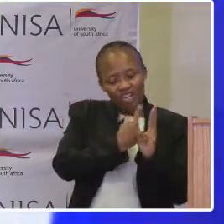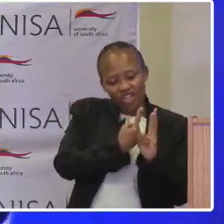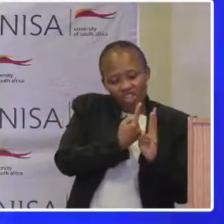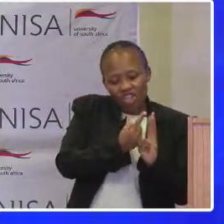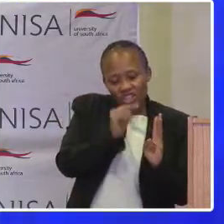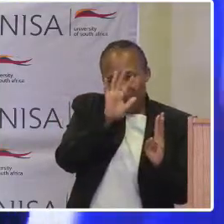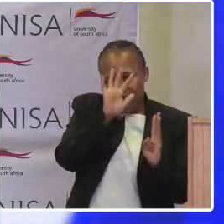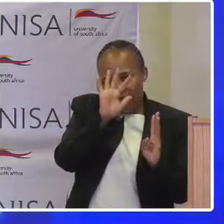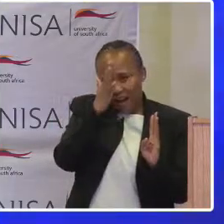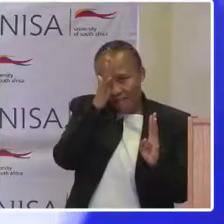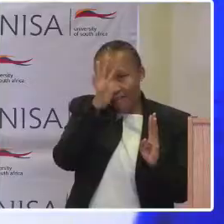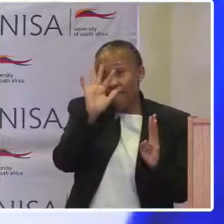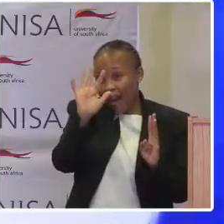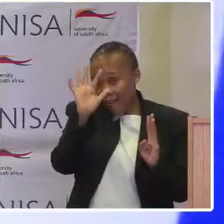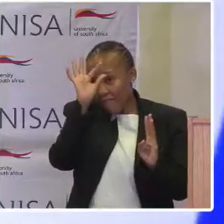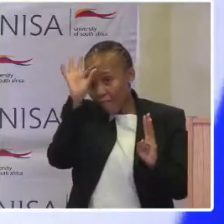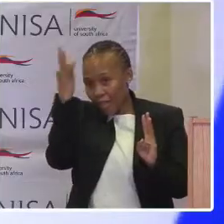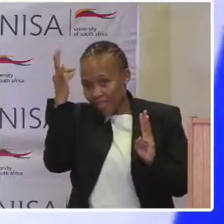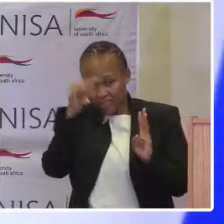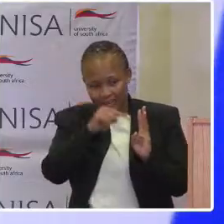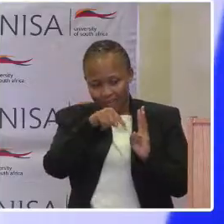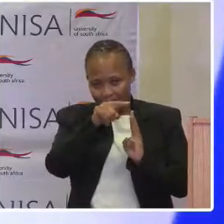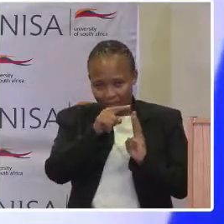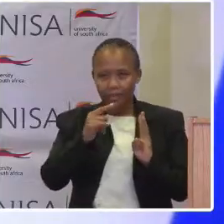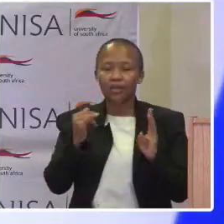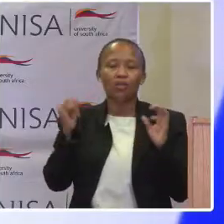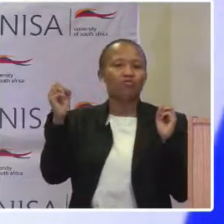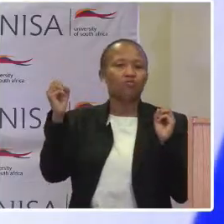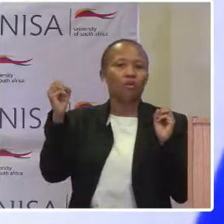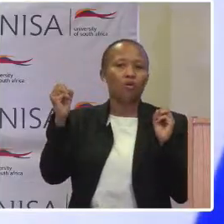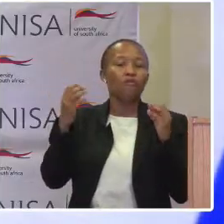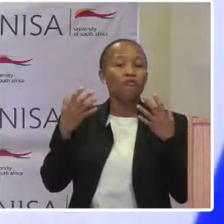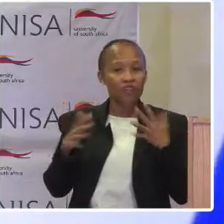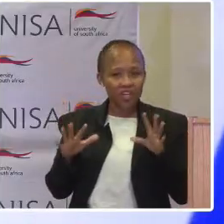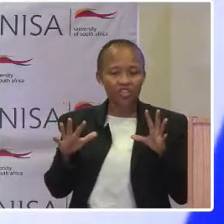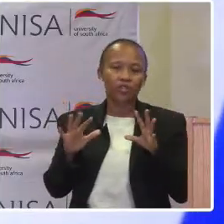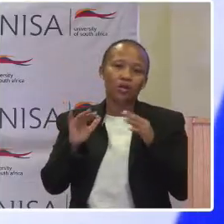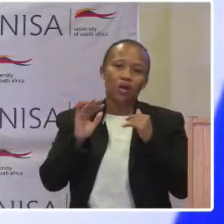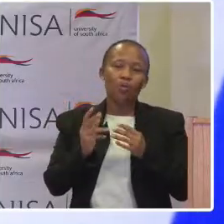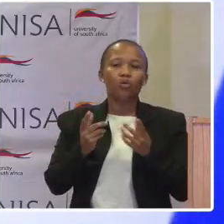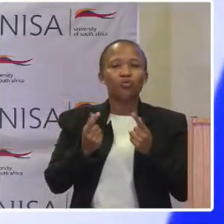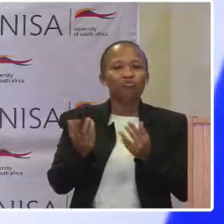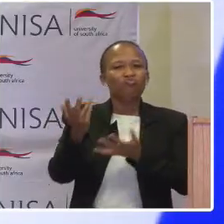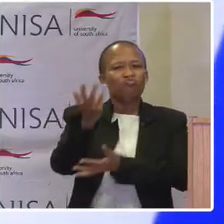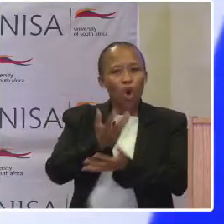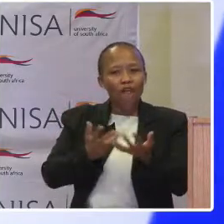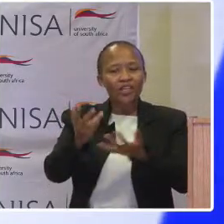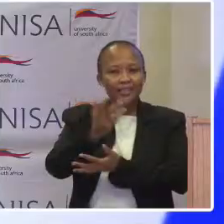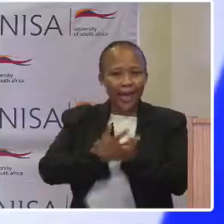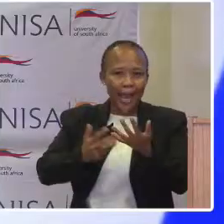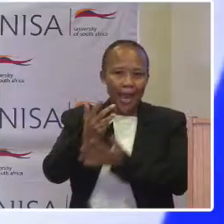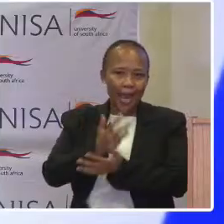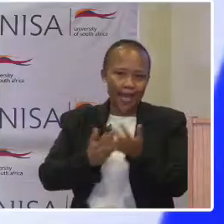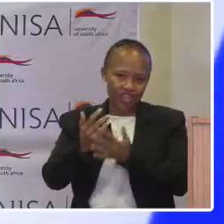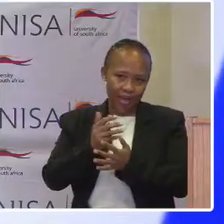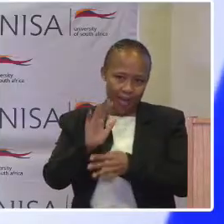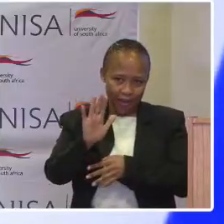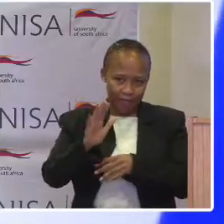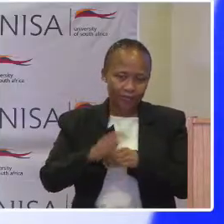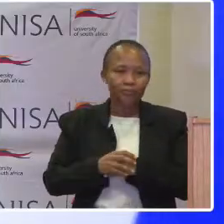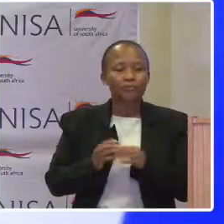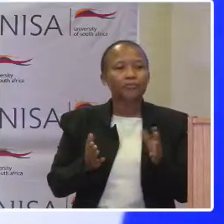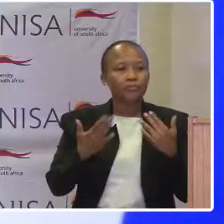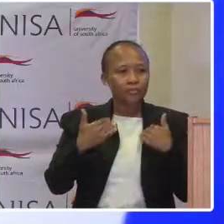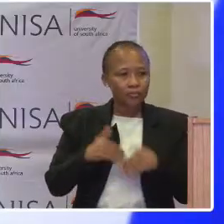just cap and give us the conversation in the way it should just go. So I'm